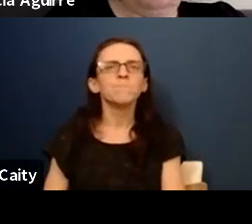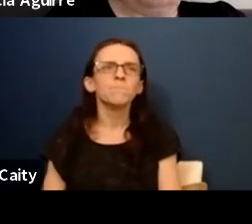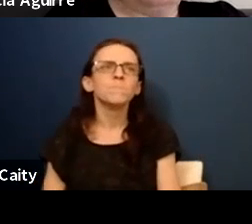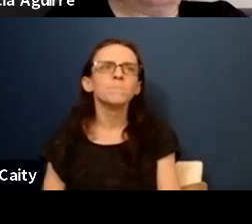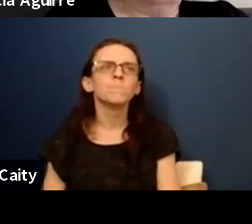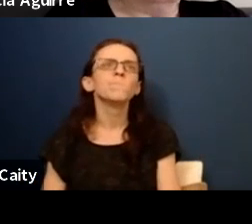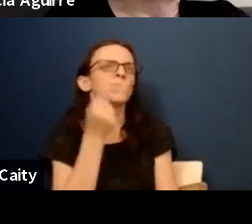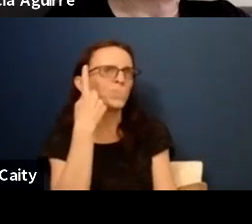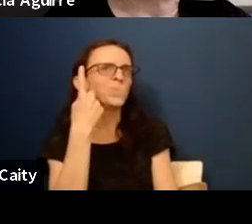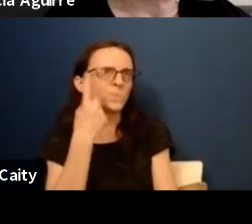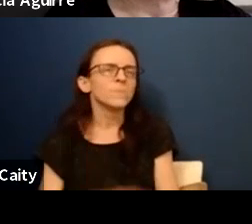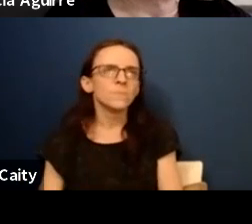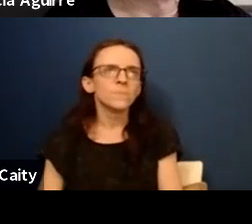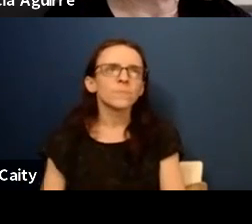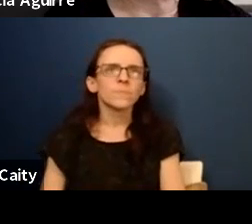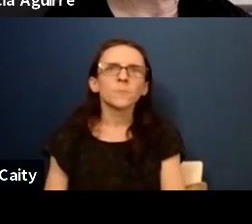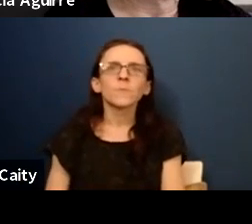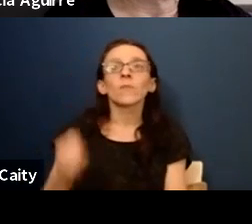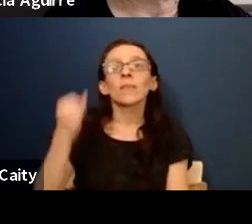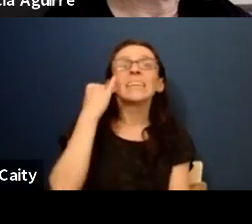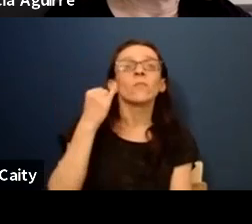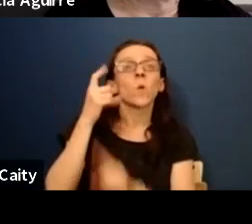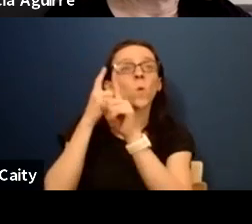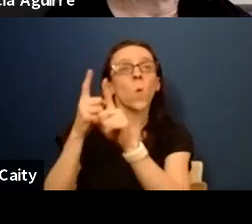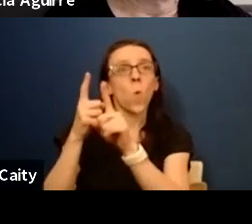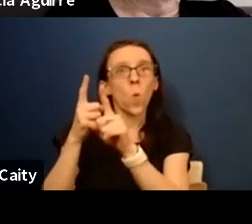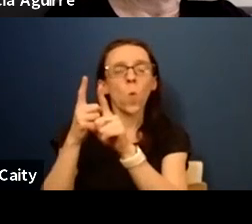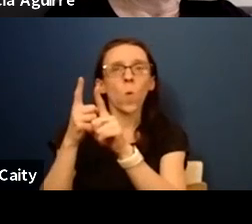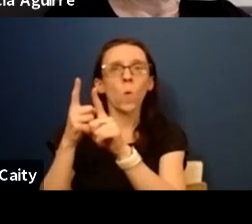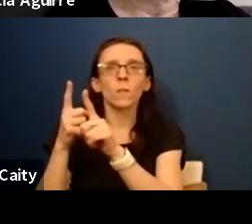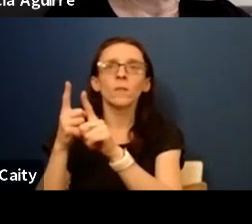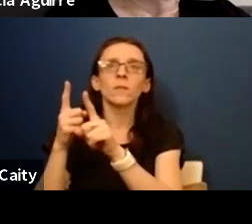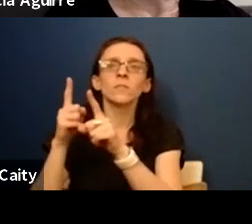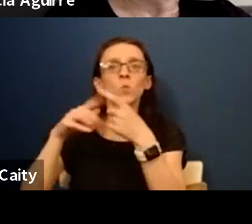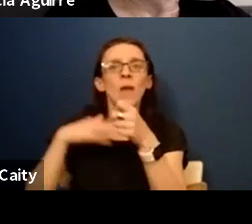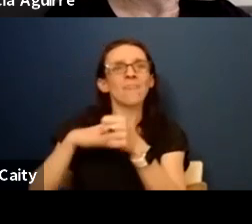Right. And if the goal is the neighborhood, if